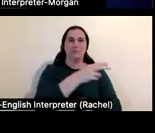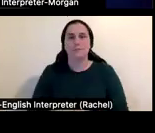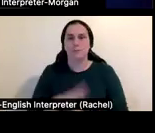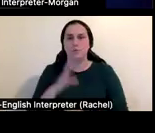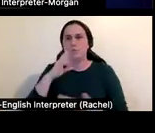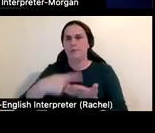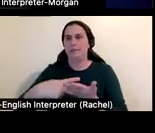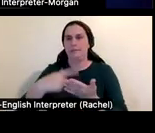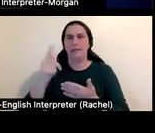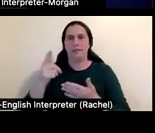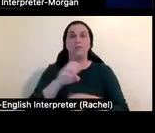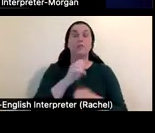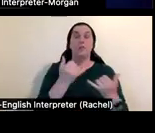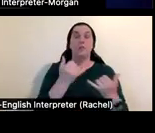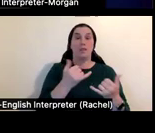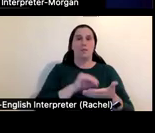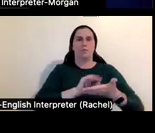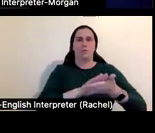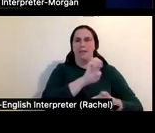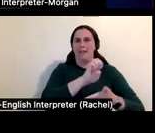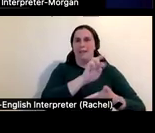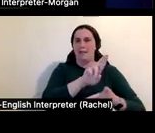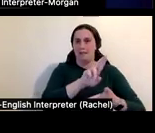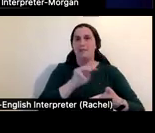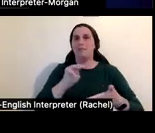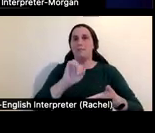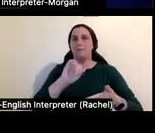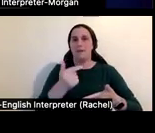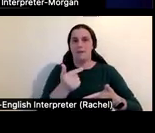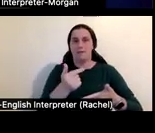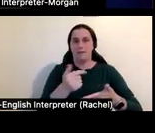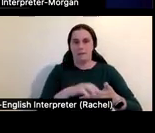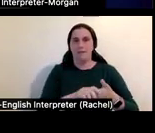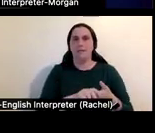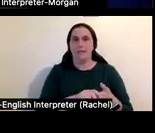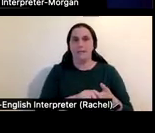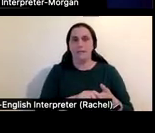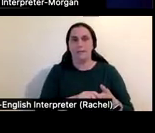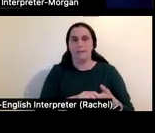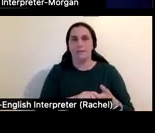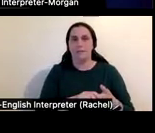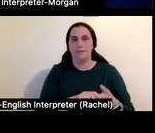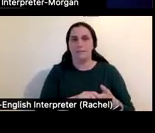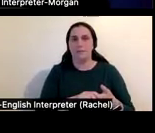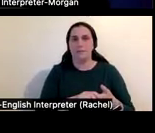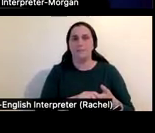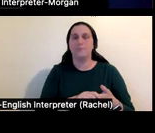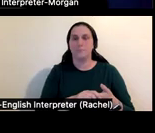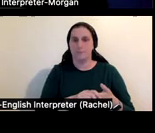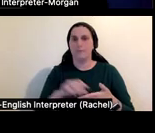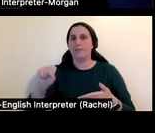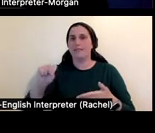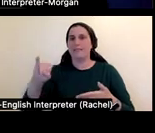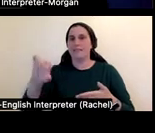and Hiel. Shia? No, Emma and. Mag, sie mag. Sie mag. And we're going